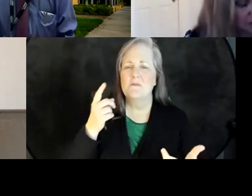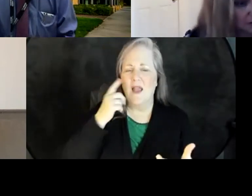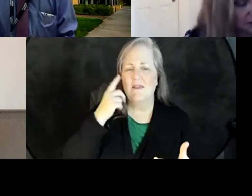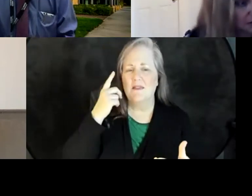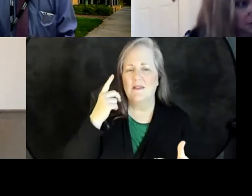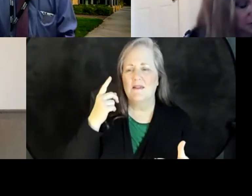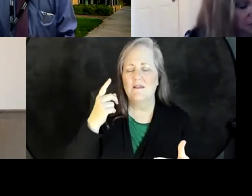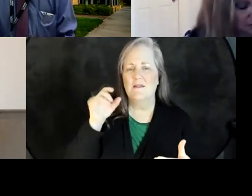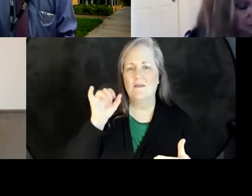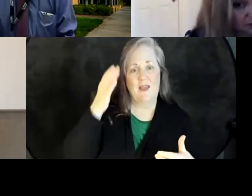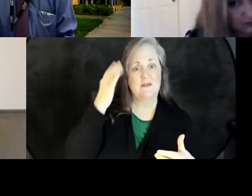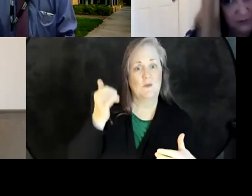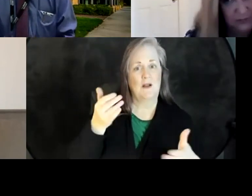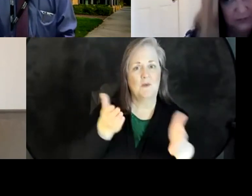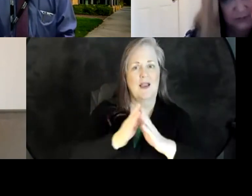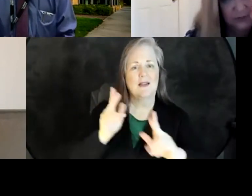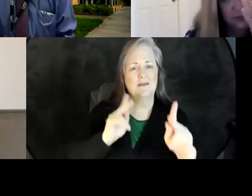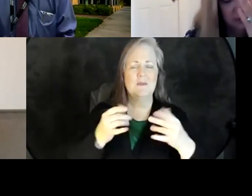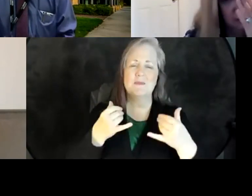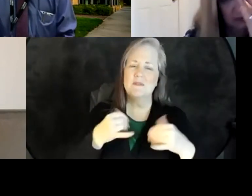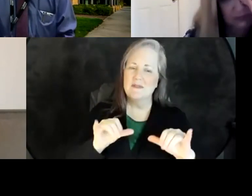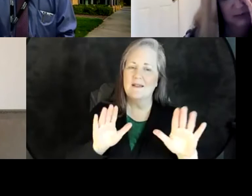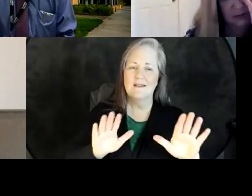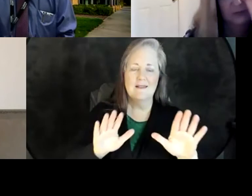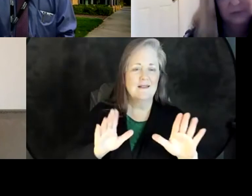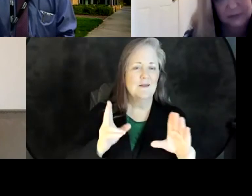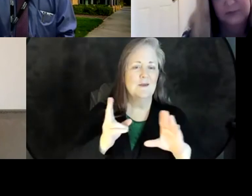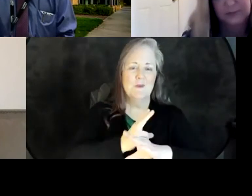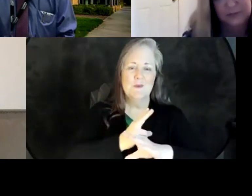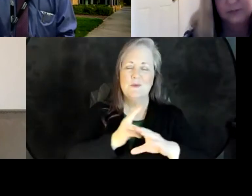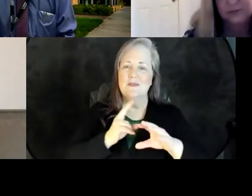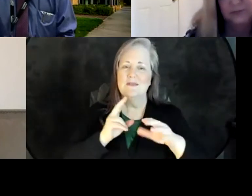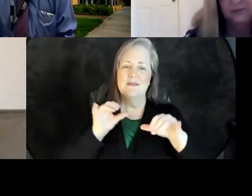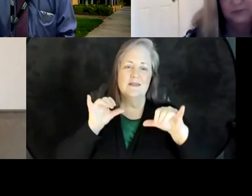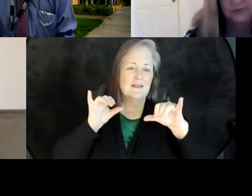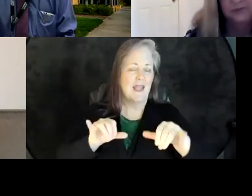we're asking people to still use the same